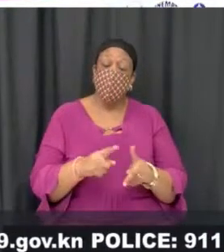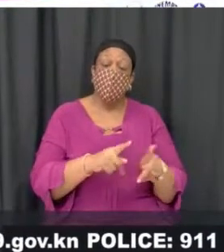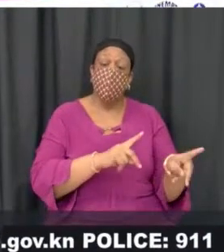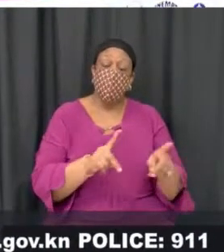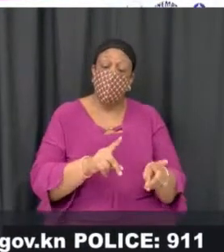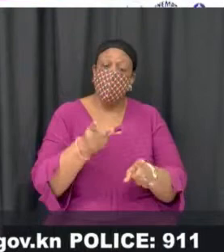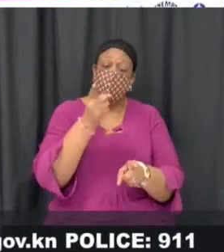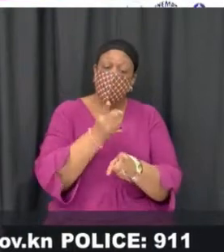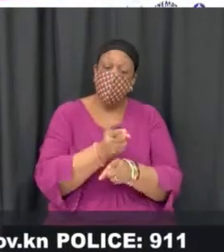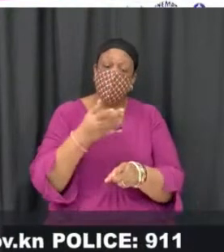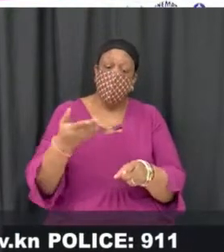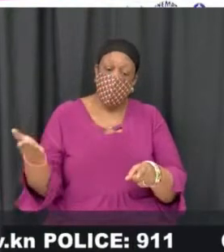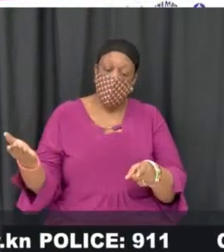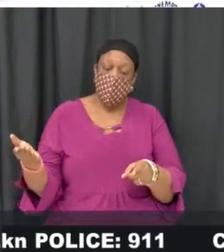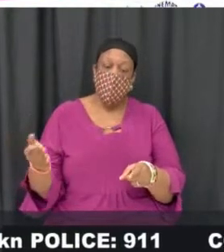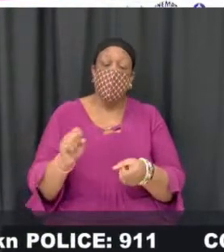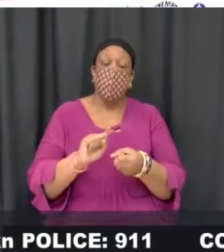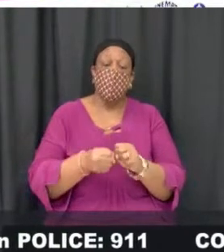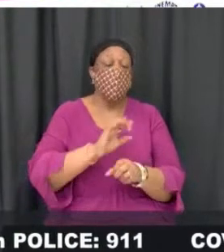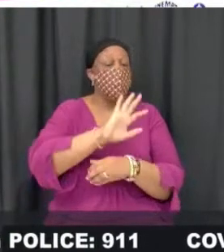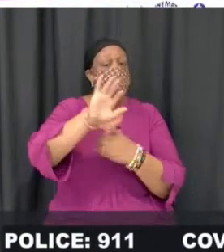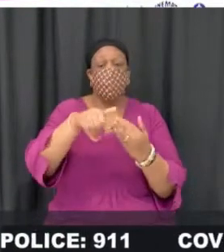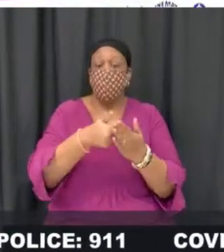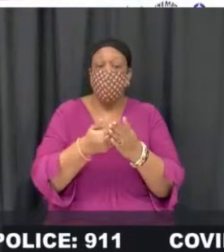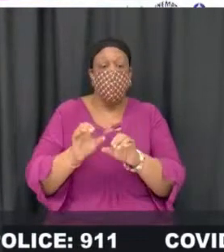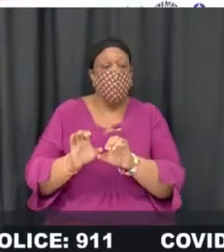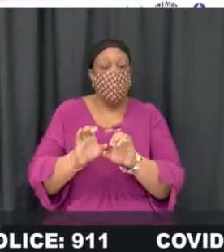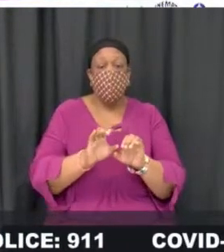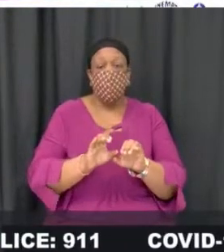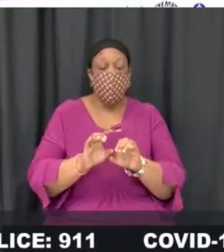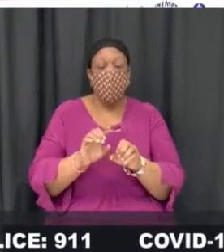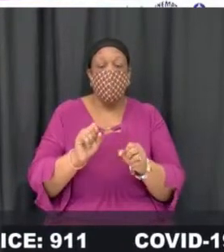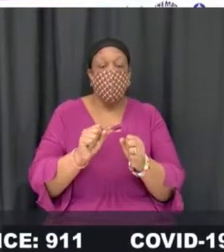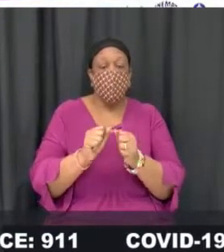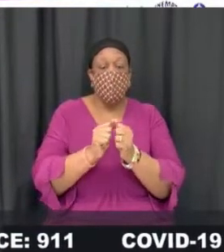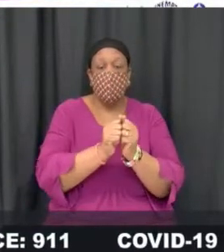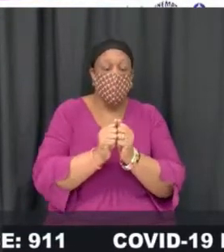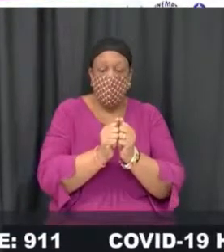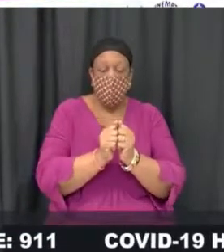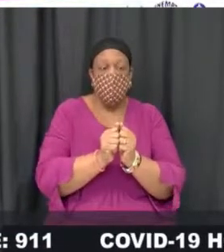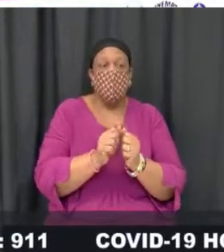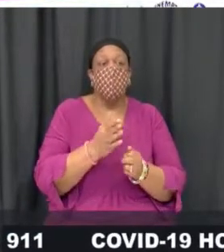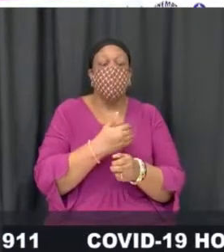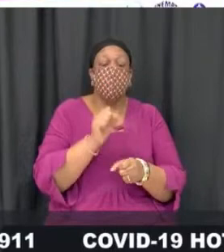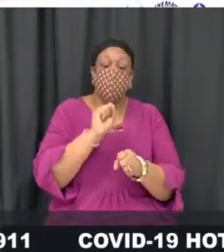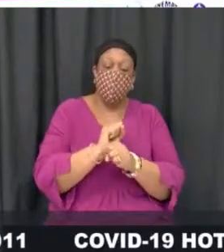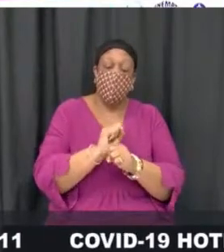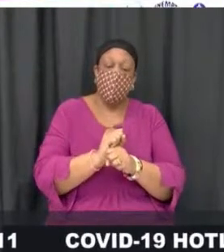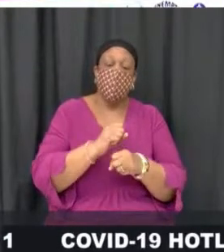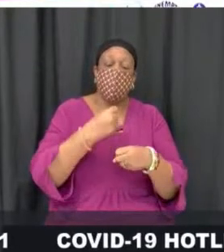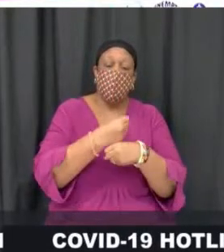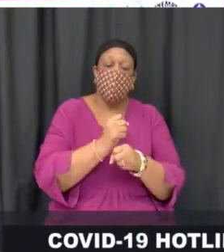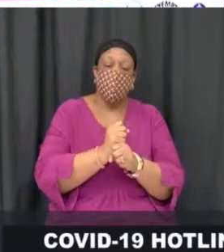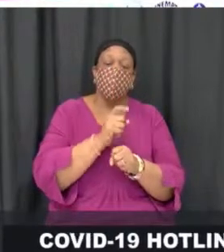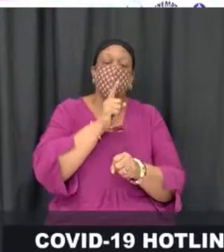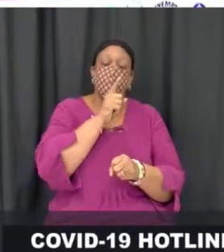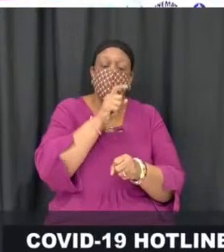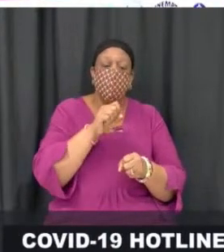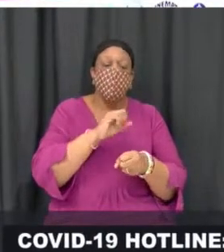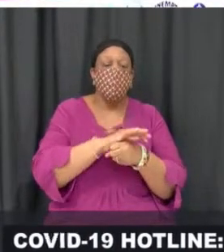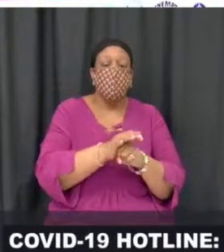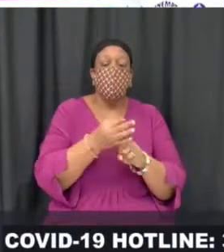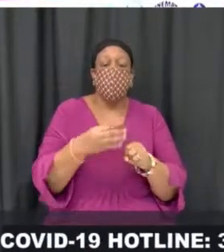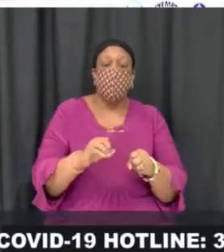we seek the full cooperation of all persons in avoiding these penalties and just comply with all